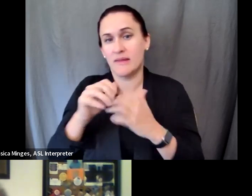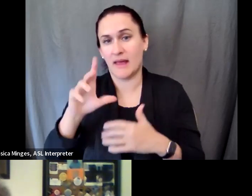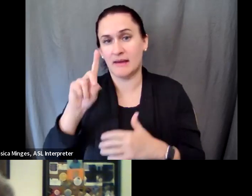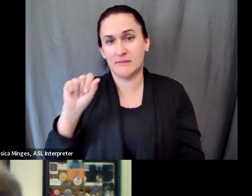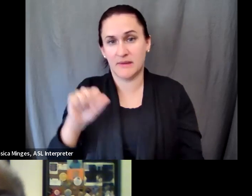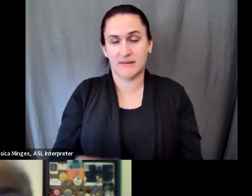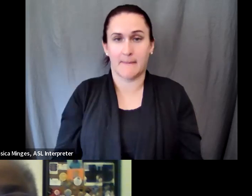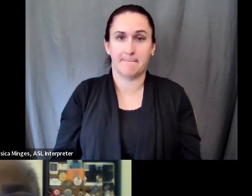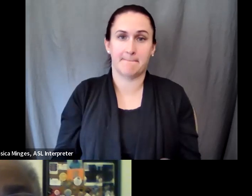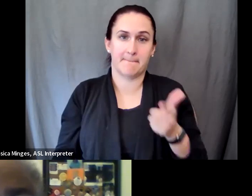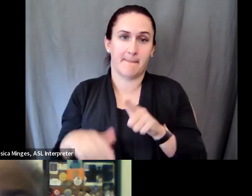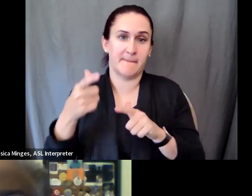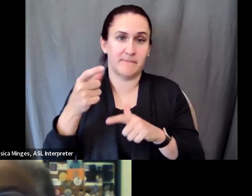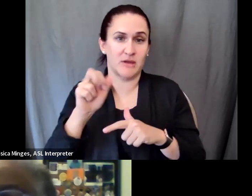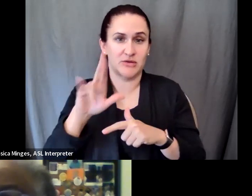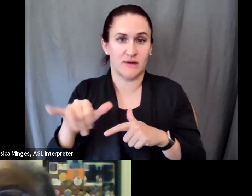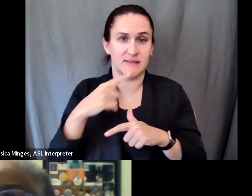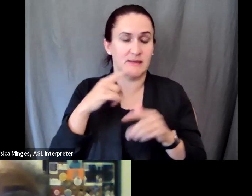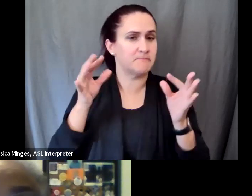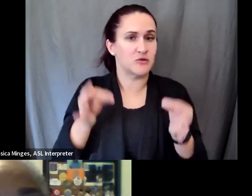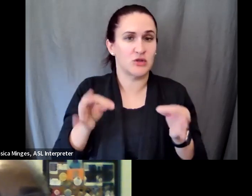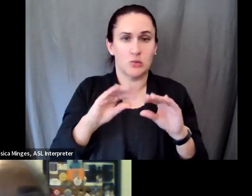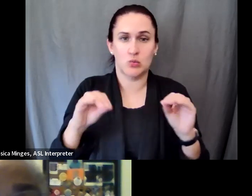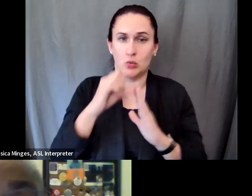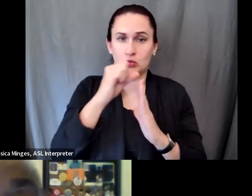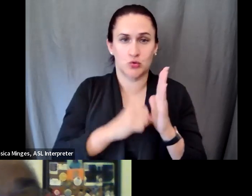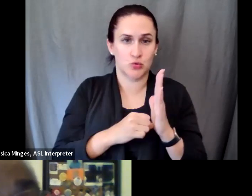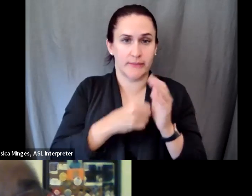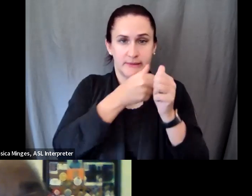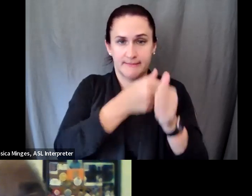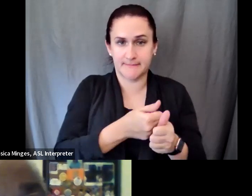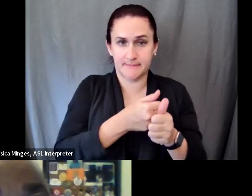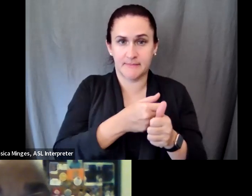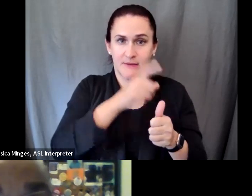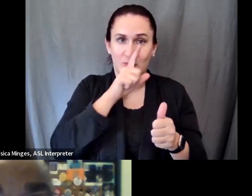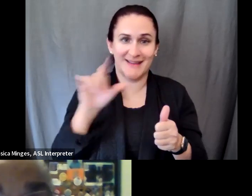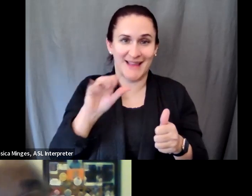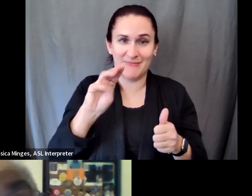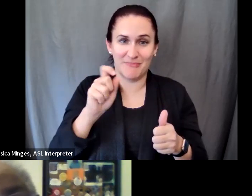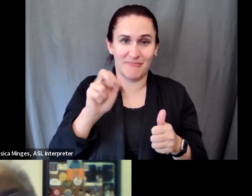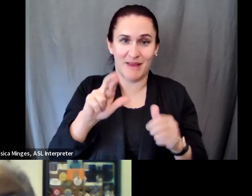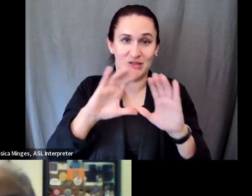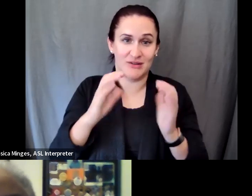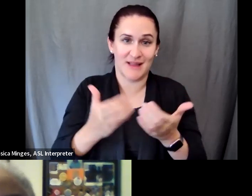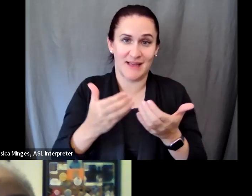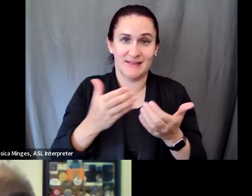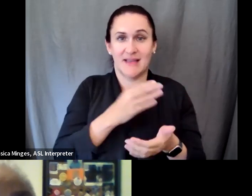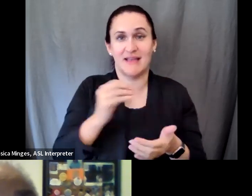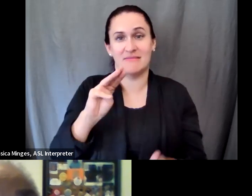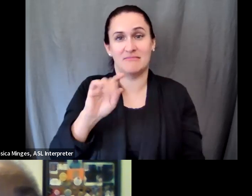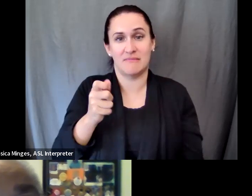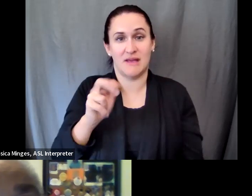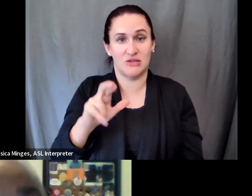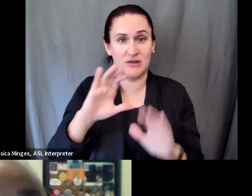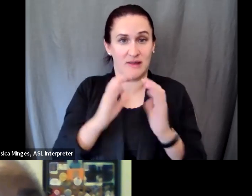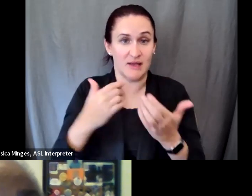For sure, there's no script. I mean, it's the master class. In the master class, we